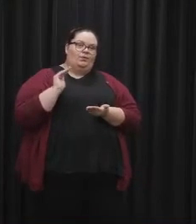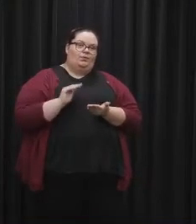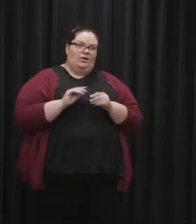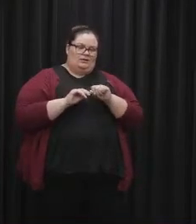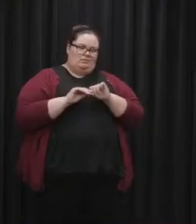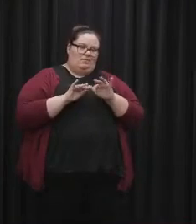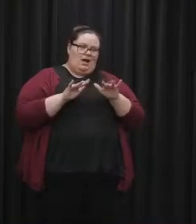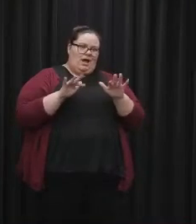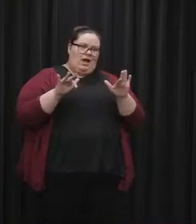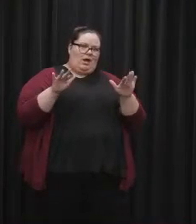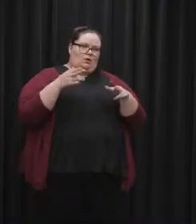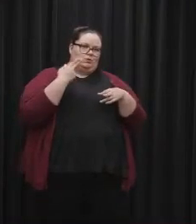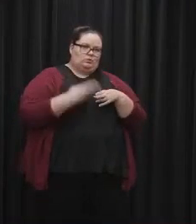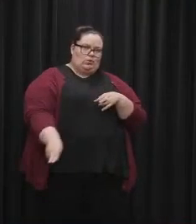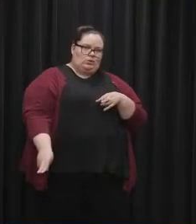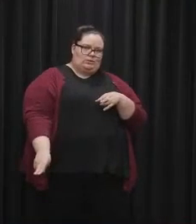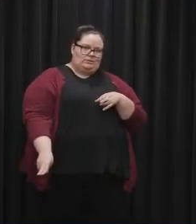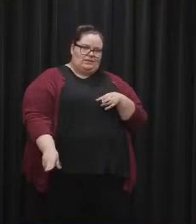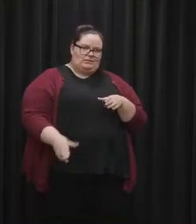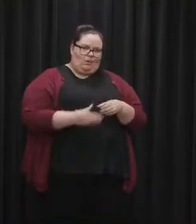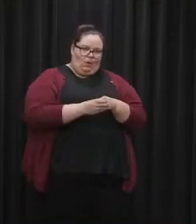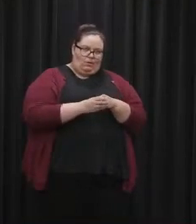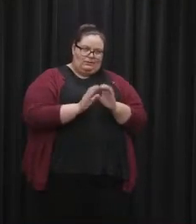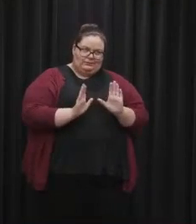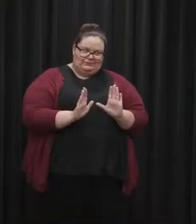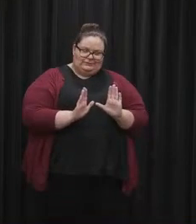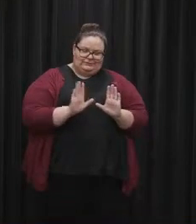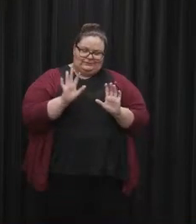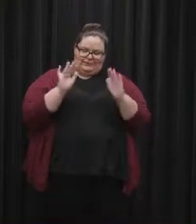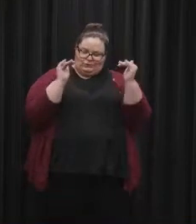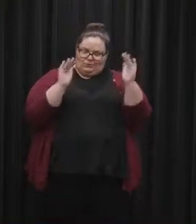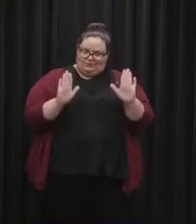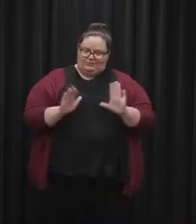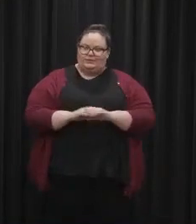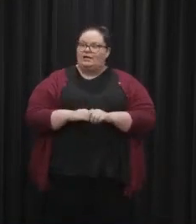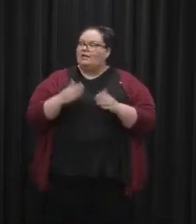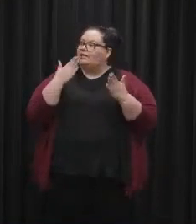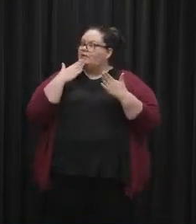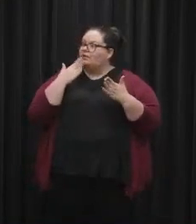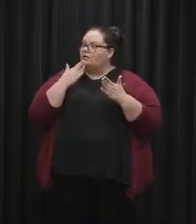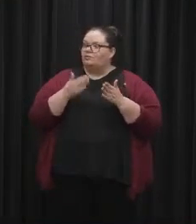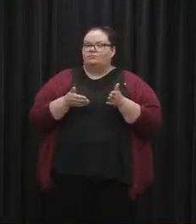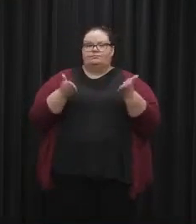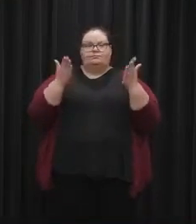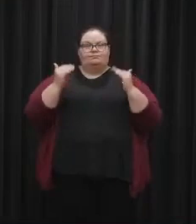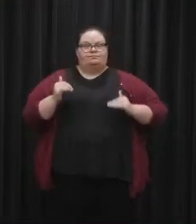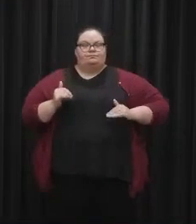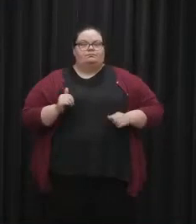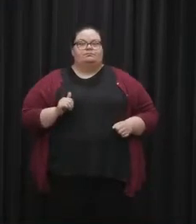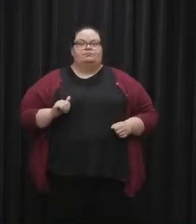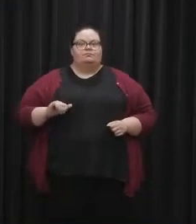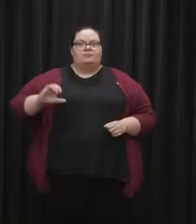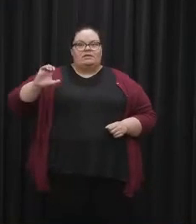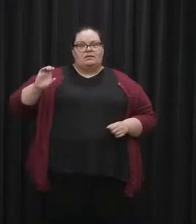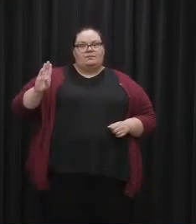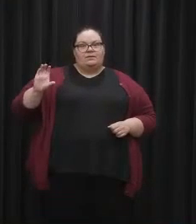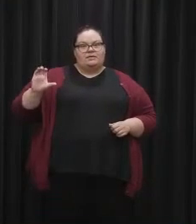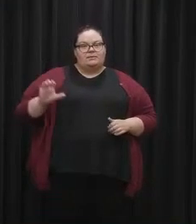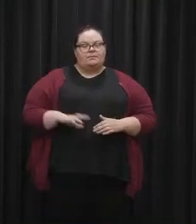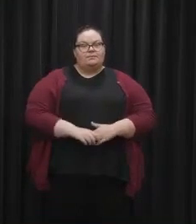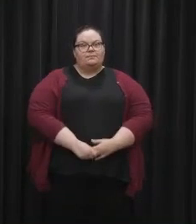this outbreak short and sweet and small. That is our hope. Thank you, Doctor. Thank you, Mr. Waugh. Alexander Silberman,